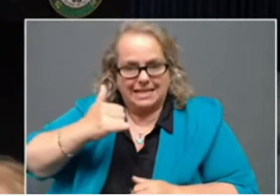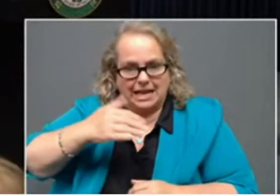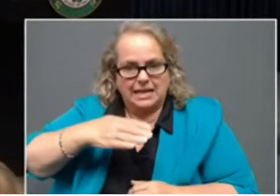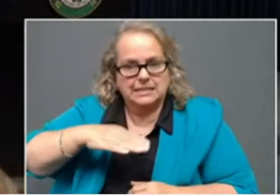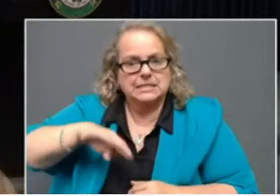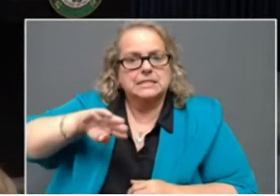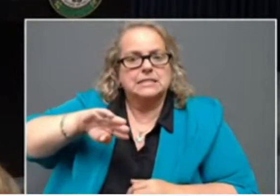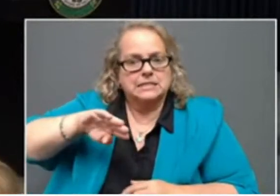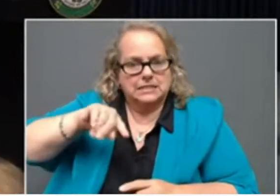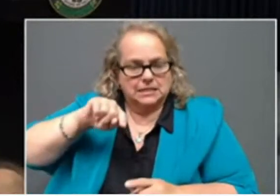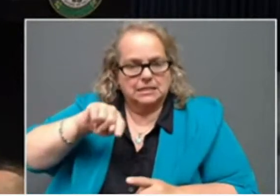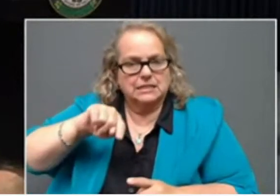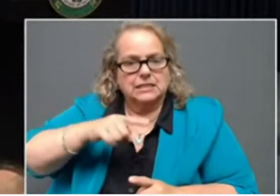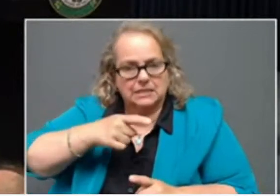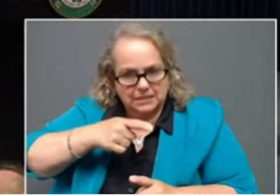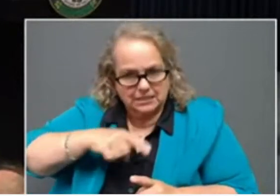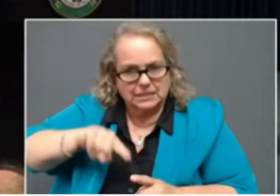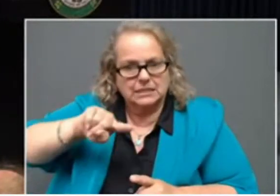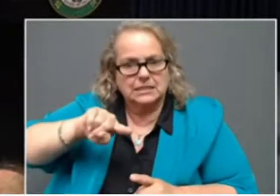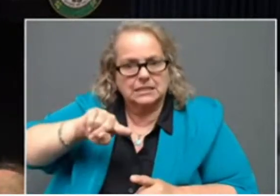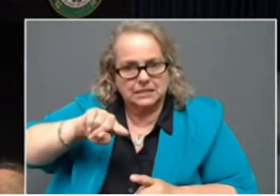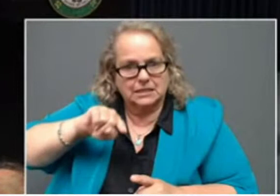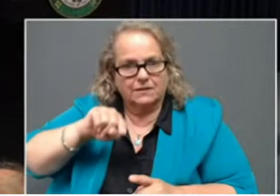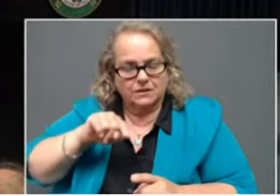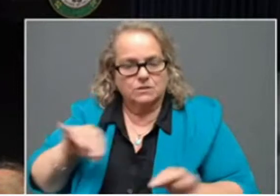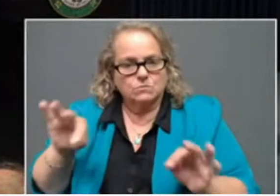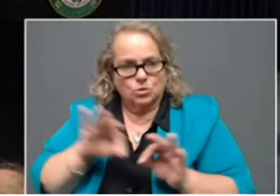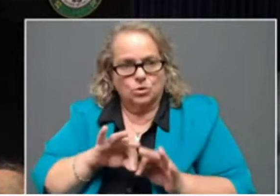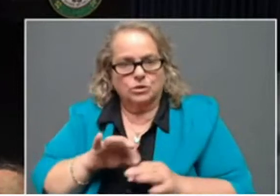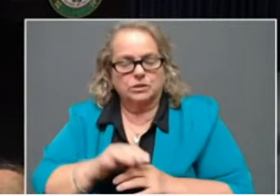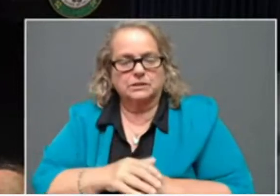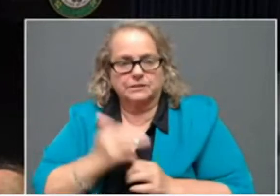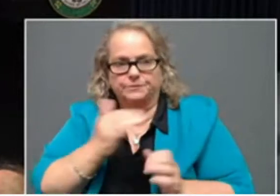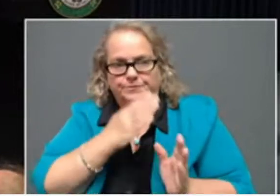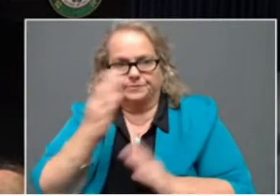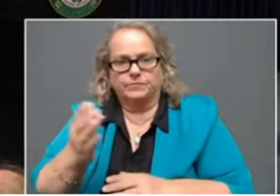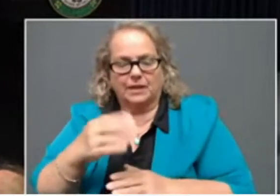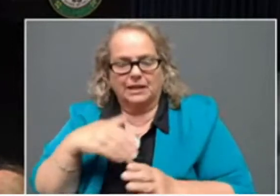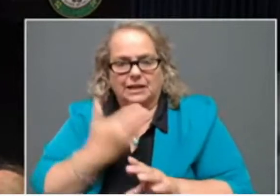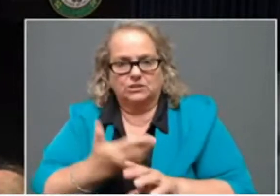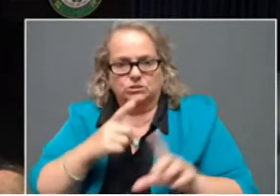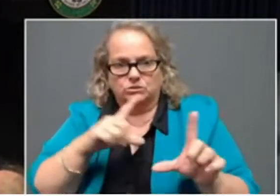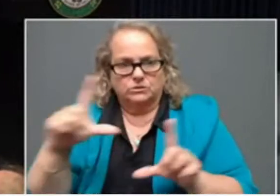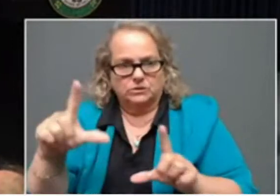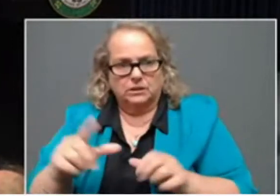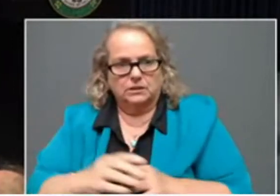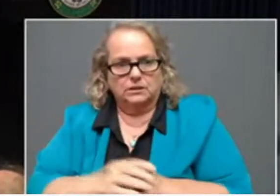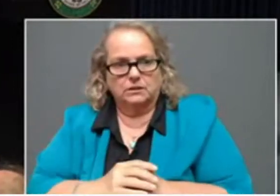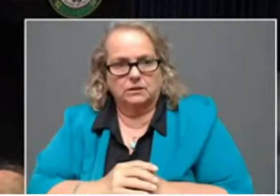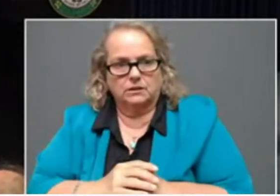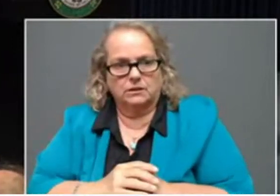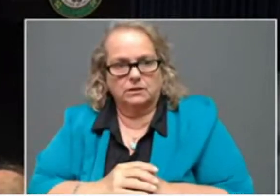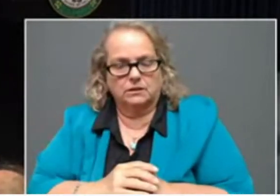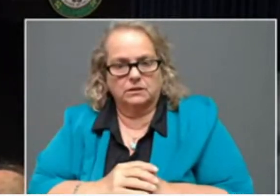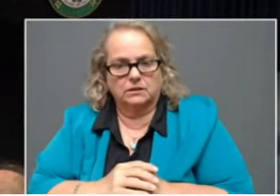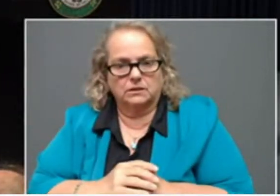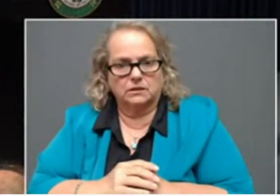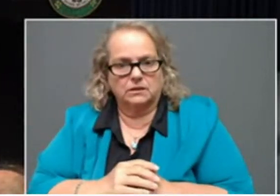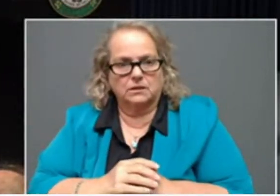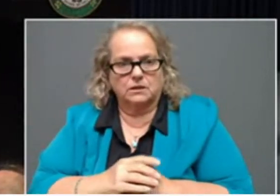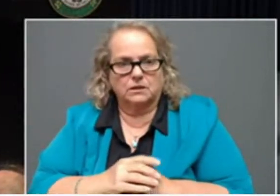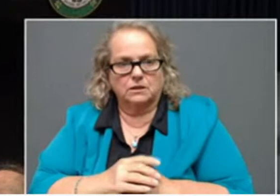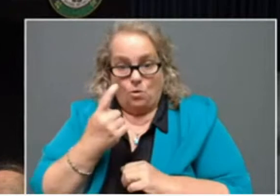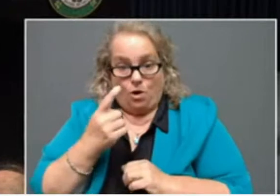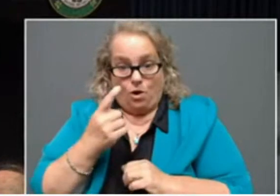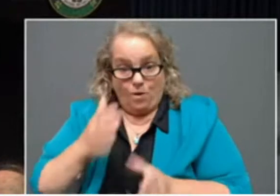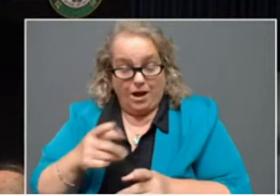If you'll again go back to this next chart that we were looking at, and one way to look